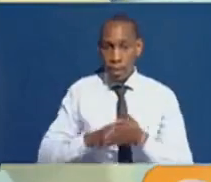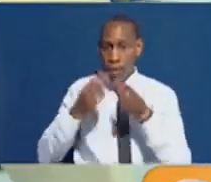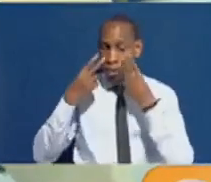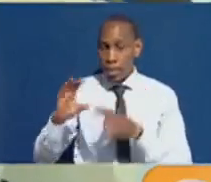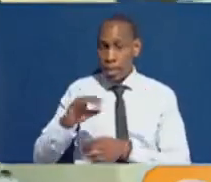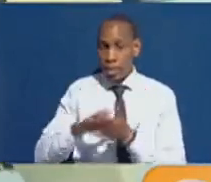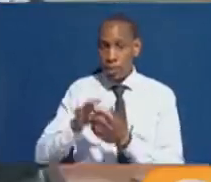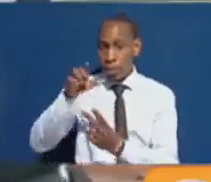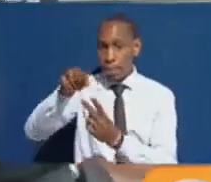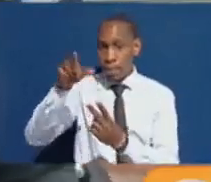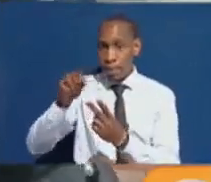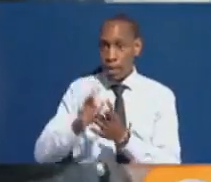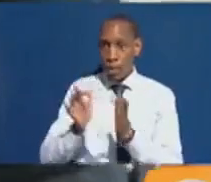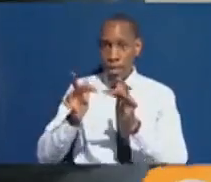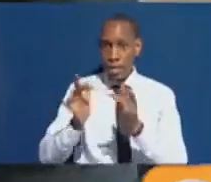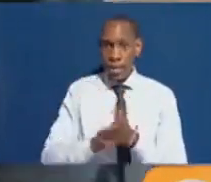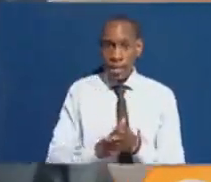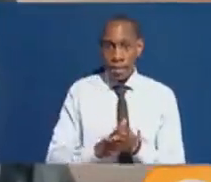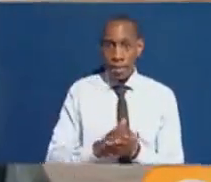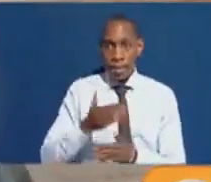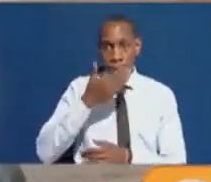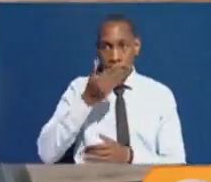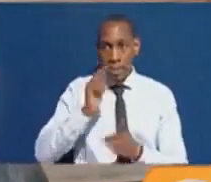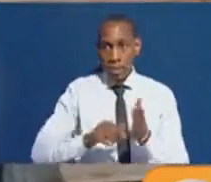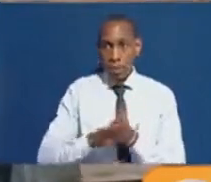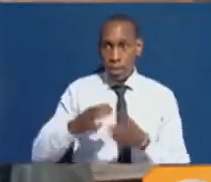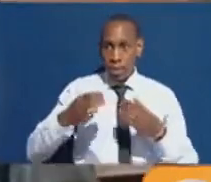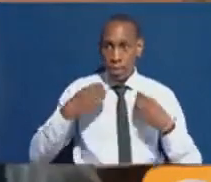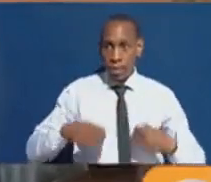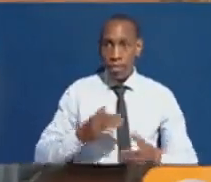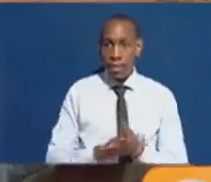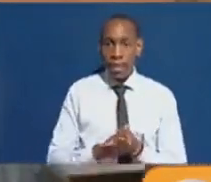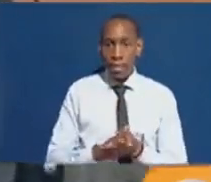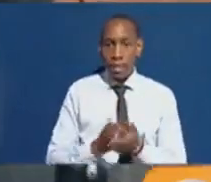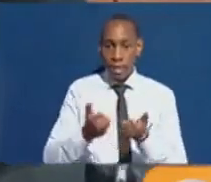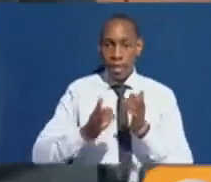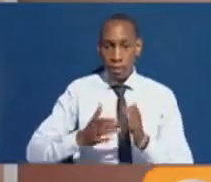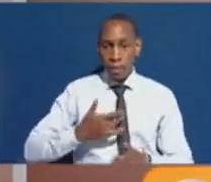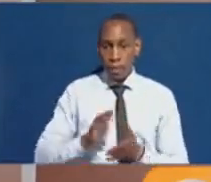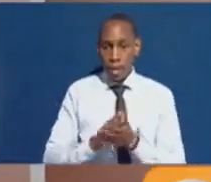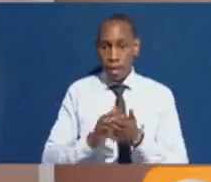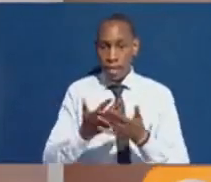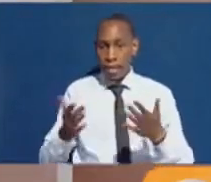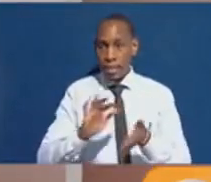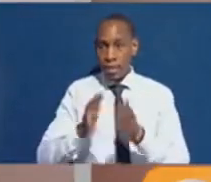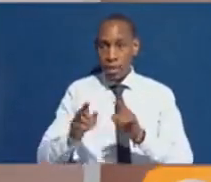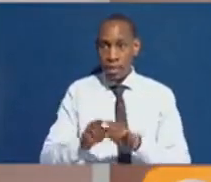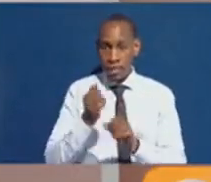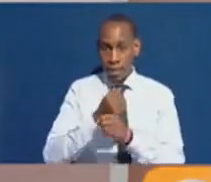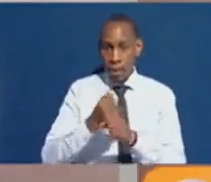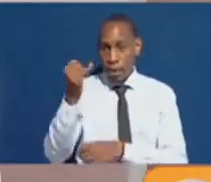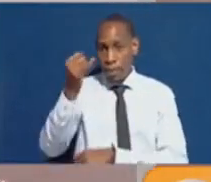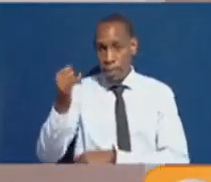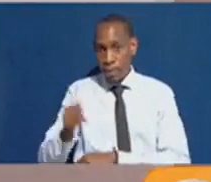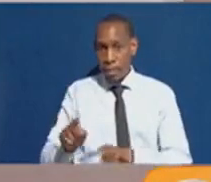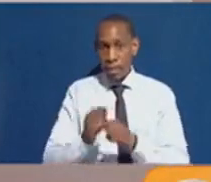preferences online. I prefer going for the Rexin myself because I need to feel the texture before I bring it. Then he works on the design and